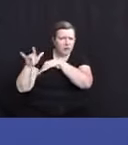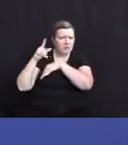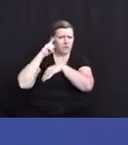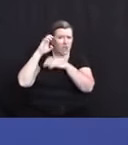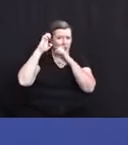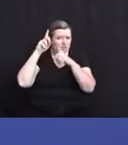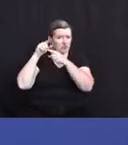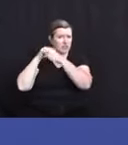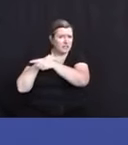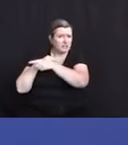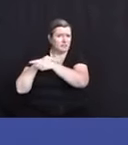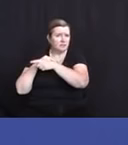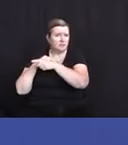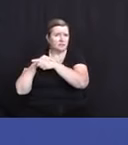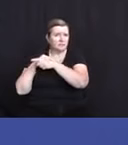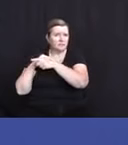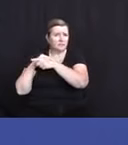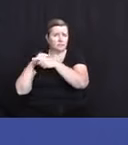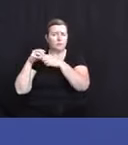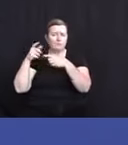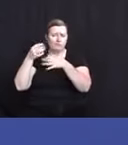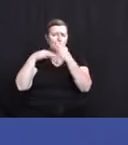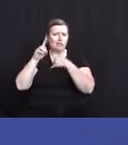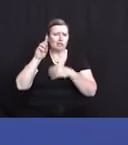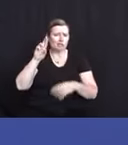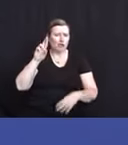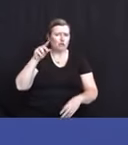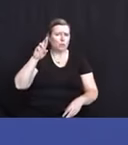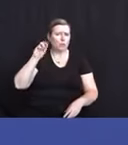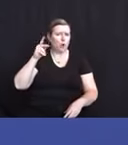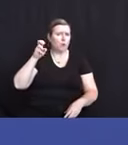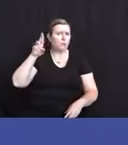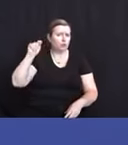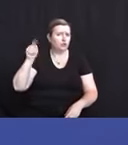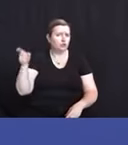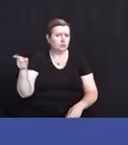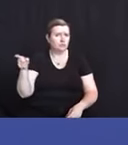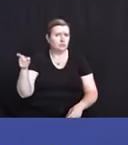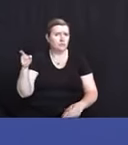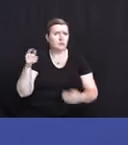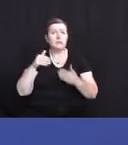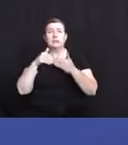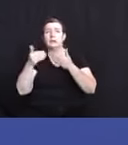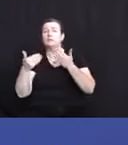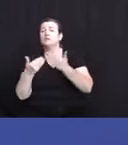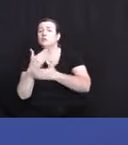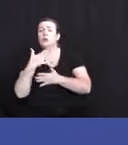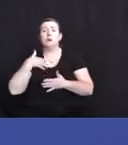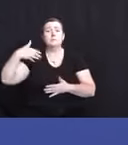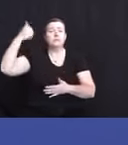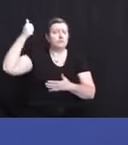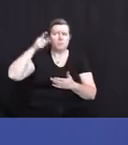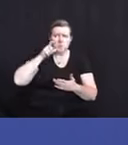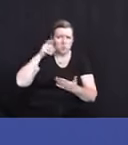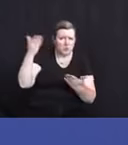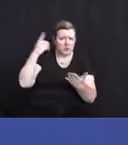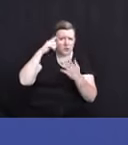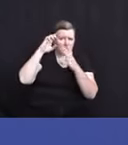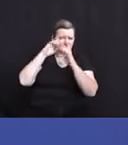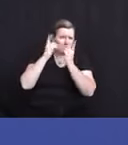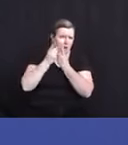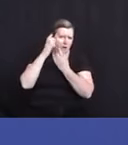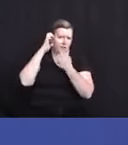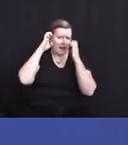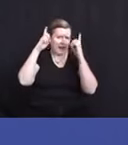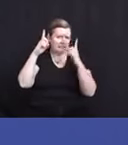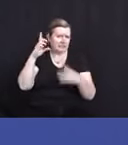basis? And what qualities are you looking for in the next Education Commissioner? Is that it? No update on the status, and when